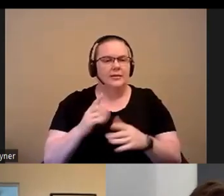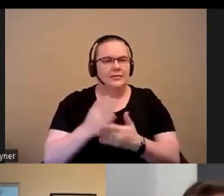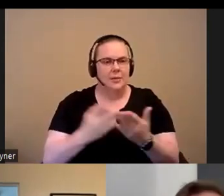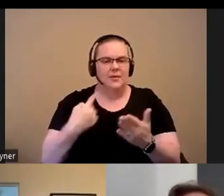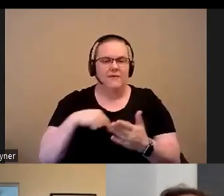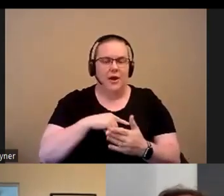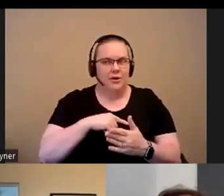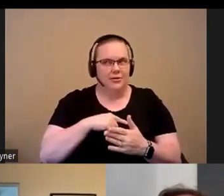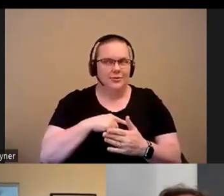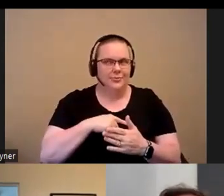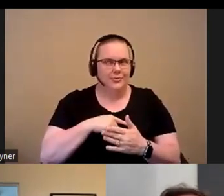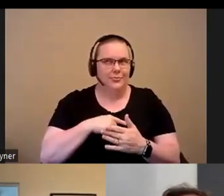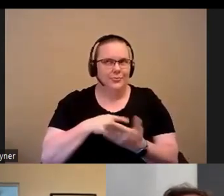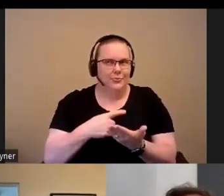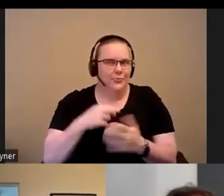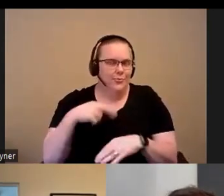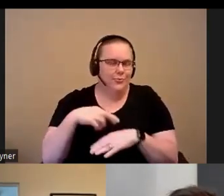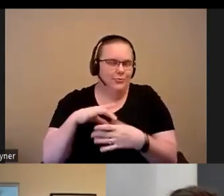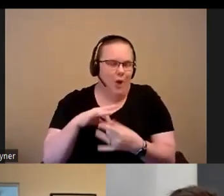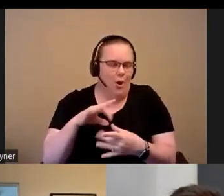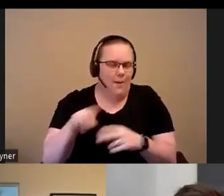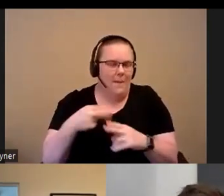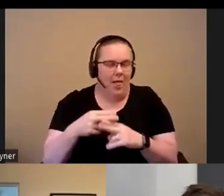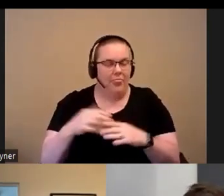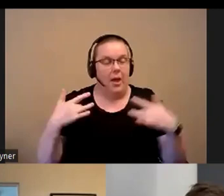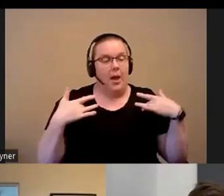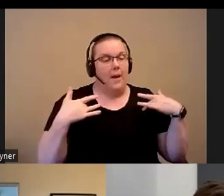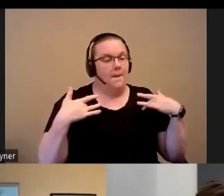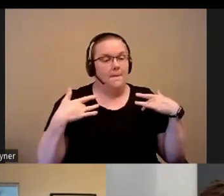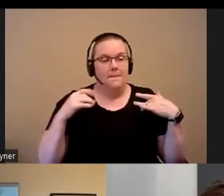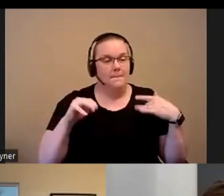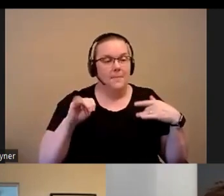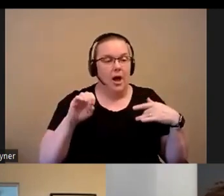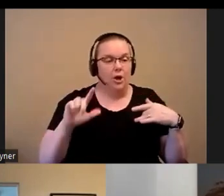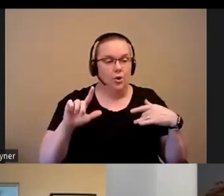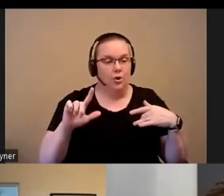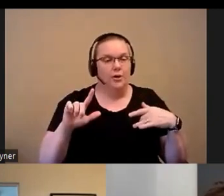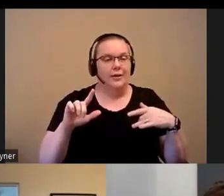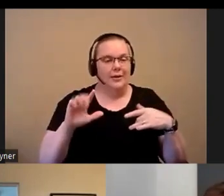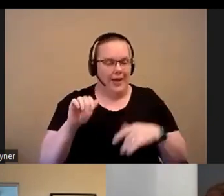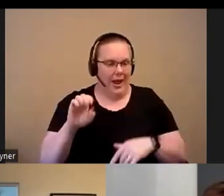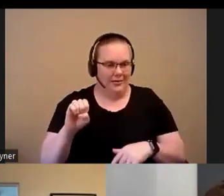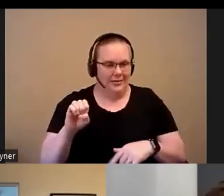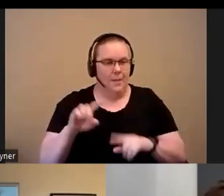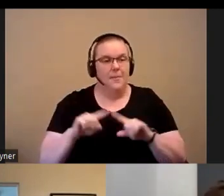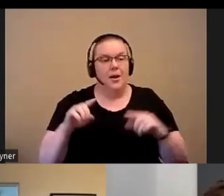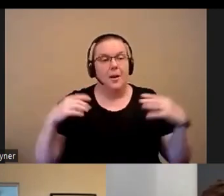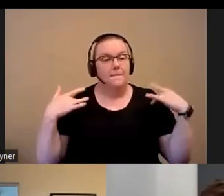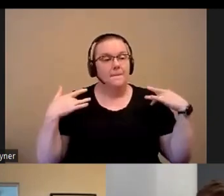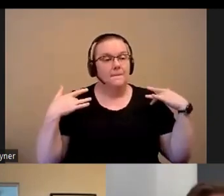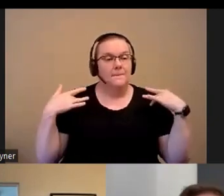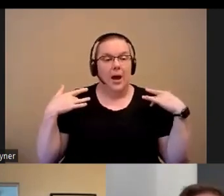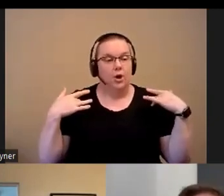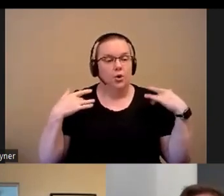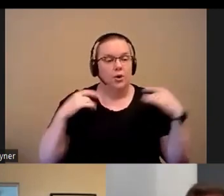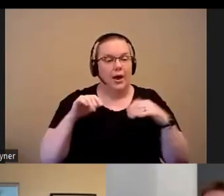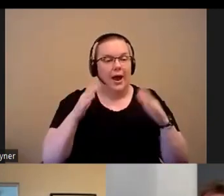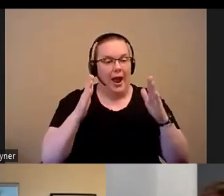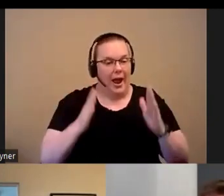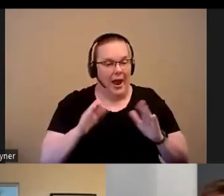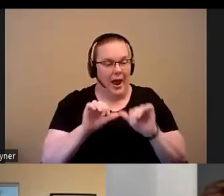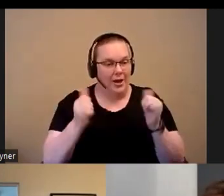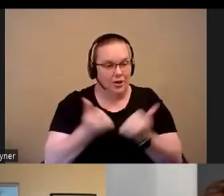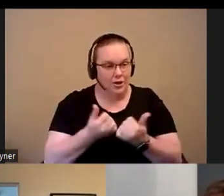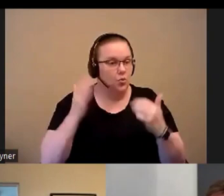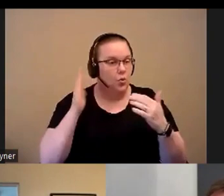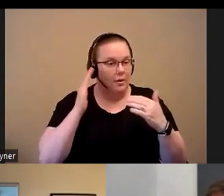case, where what happened was in the modeling industry, a model agency will have a group of models